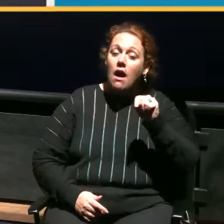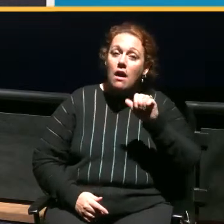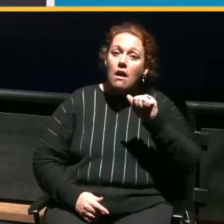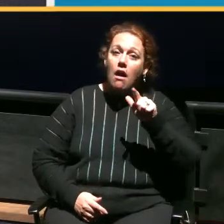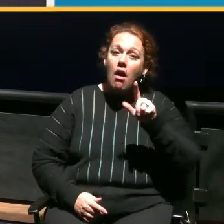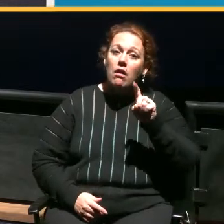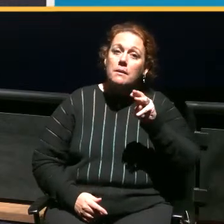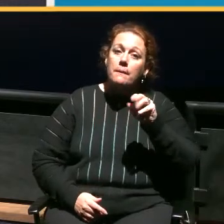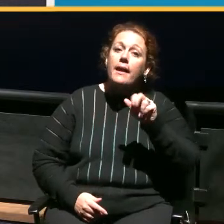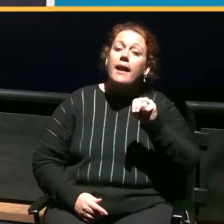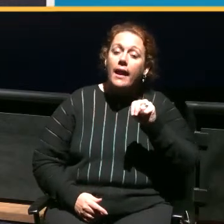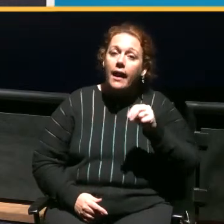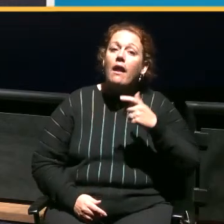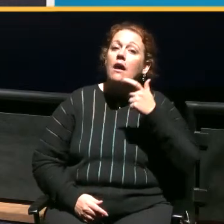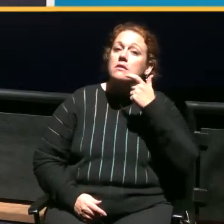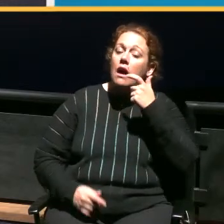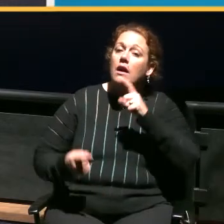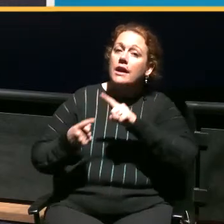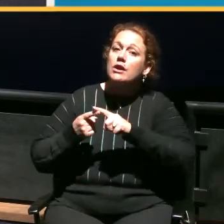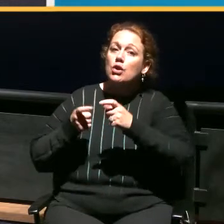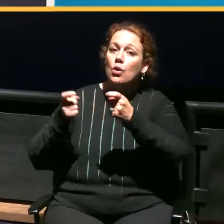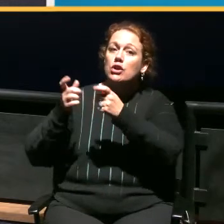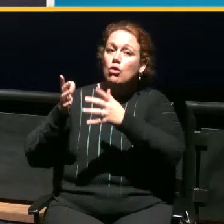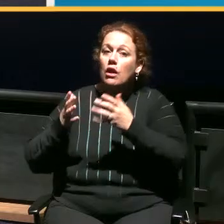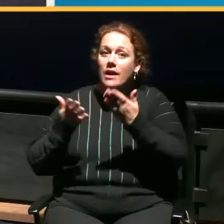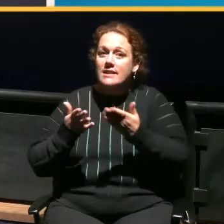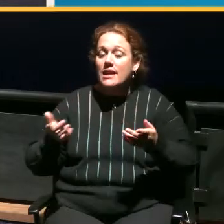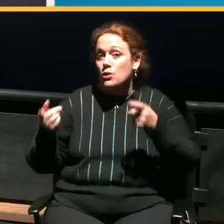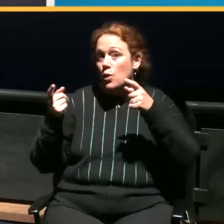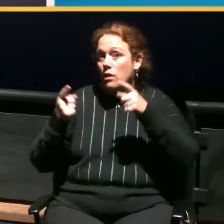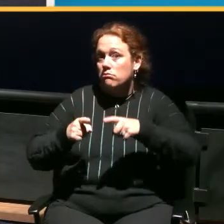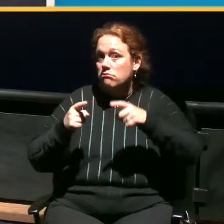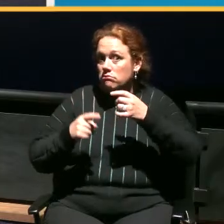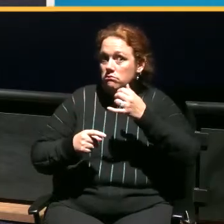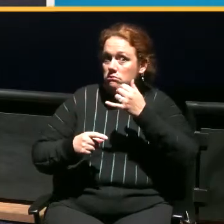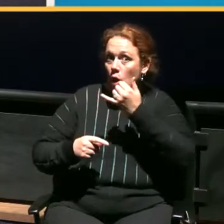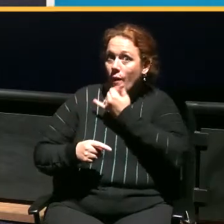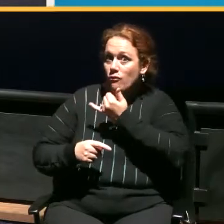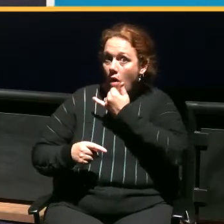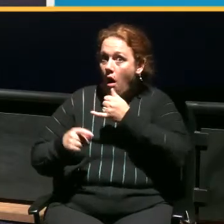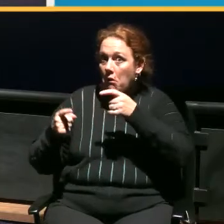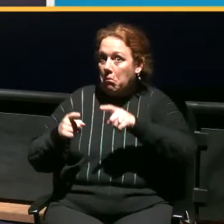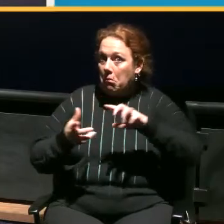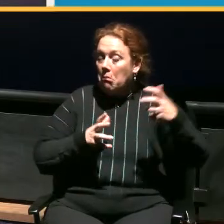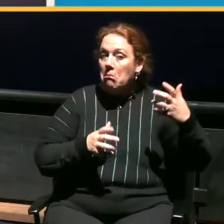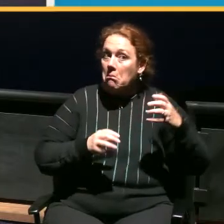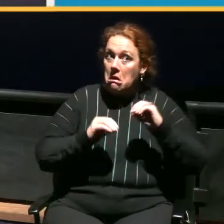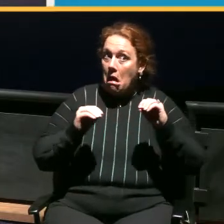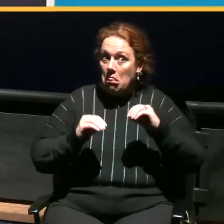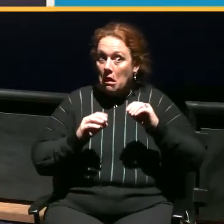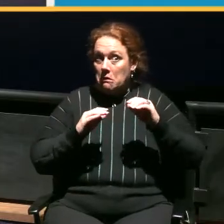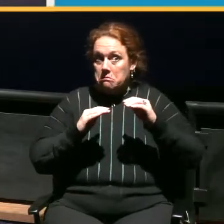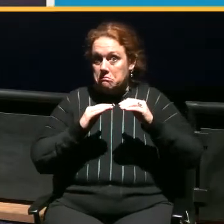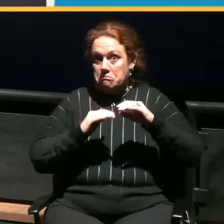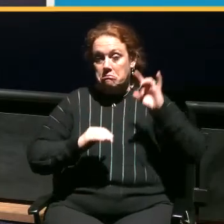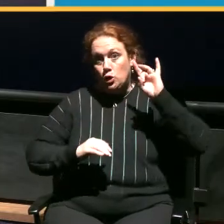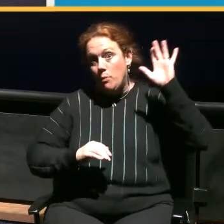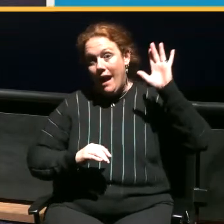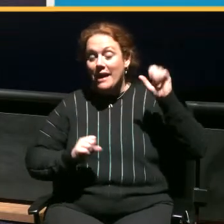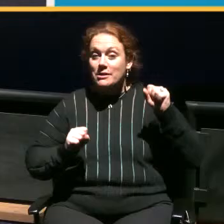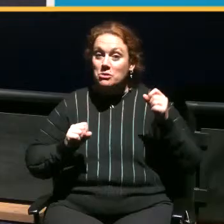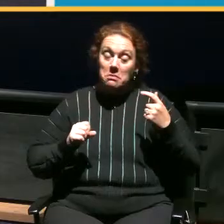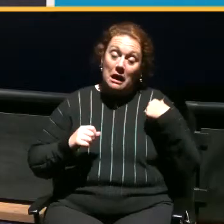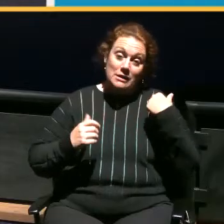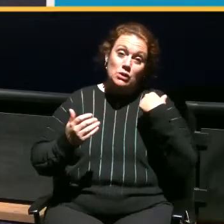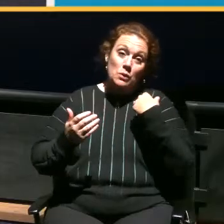control center as things were going wrong, but nothing too bad, I guess, because we made it, so that was good. So